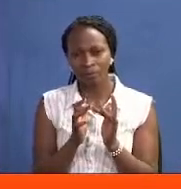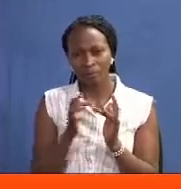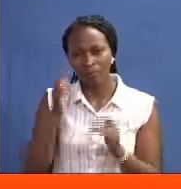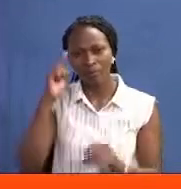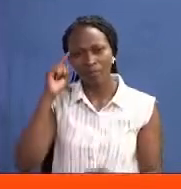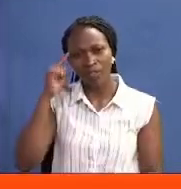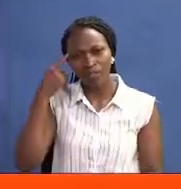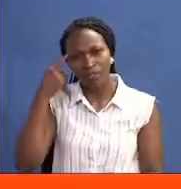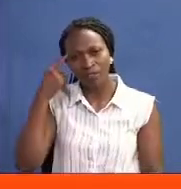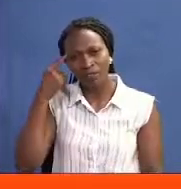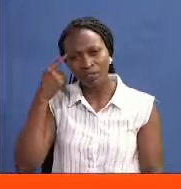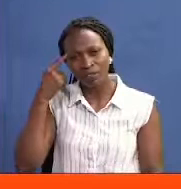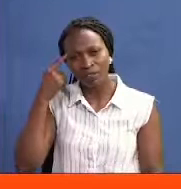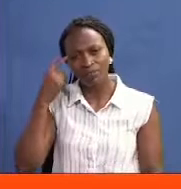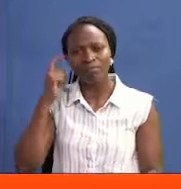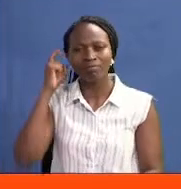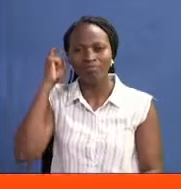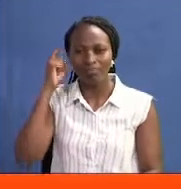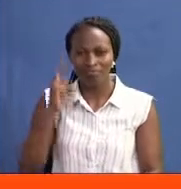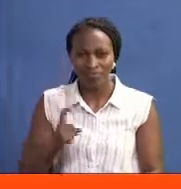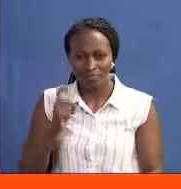our audience and the general public, really,